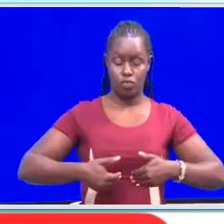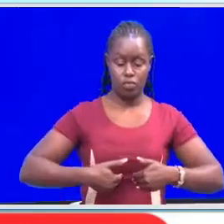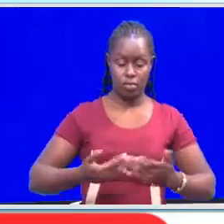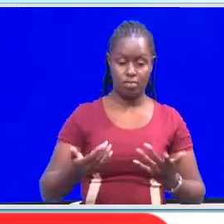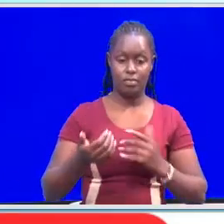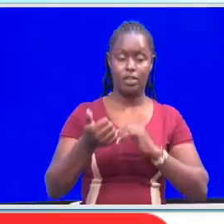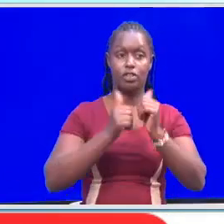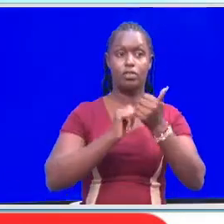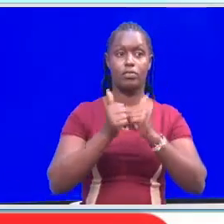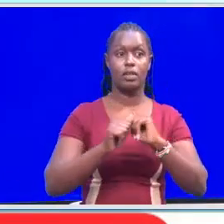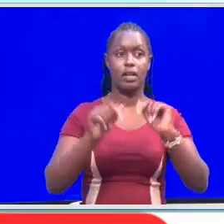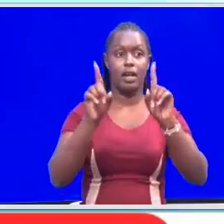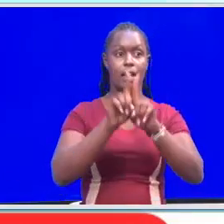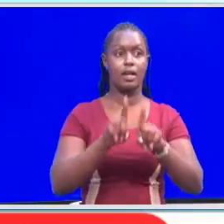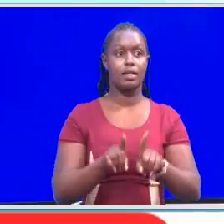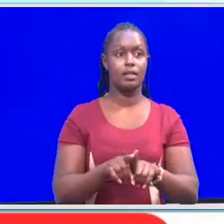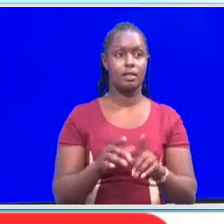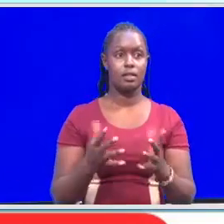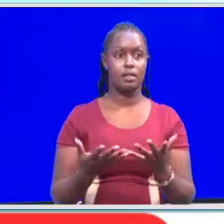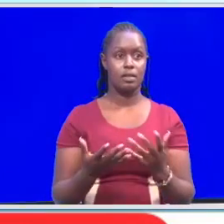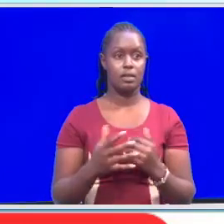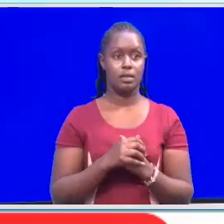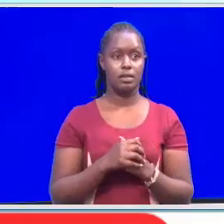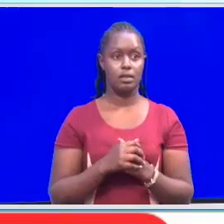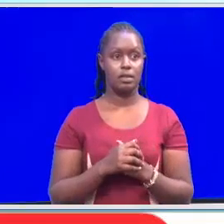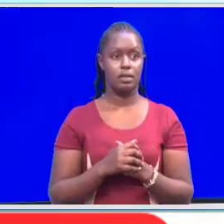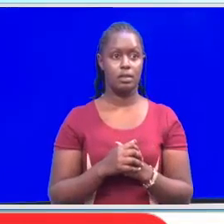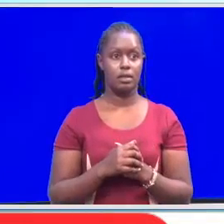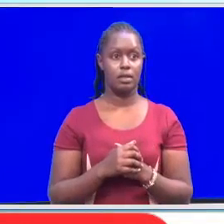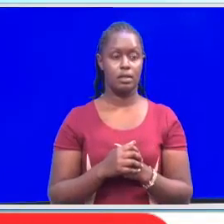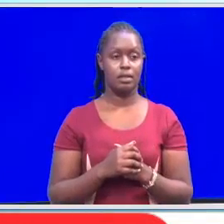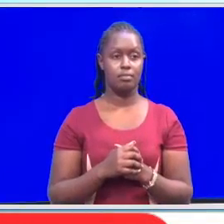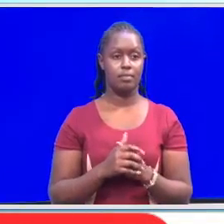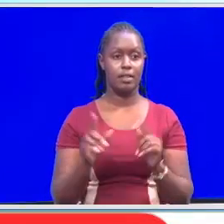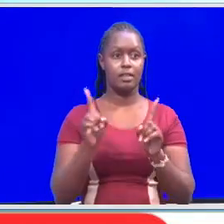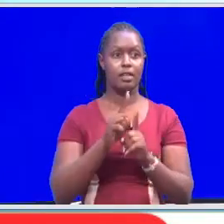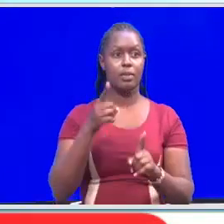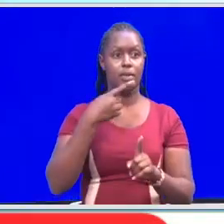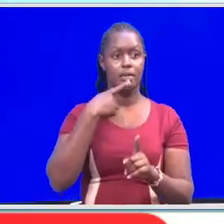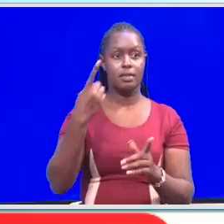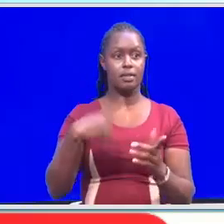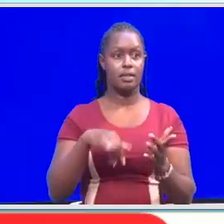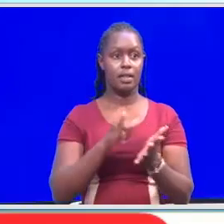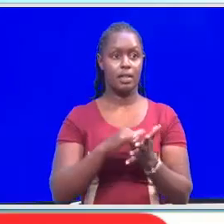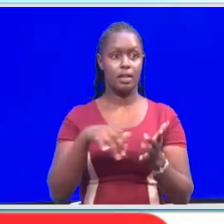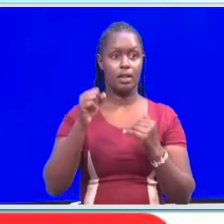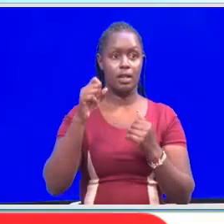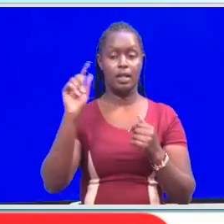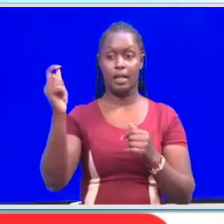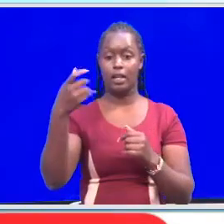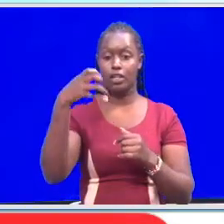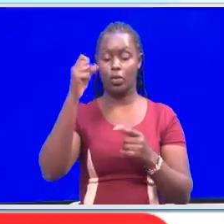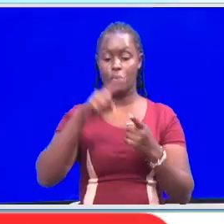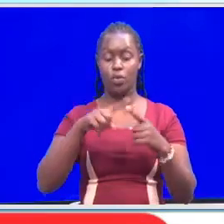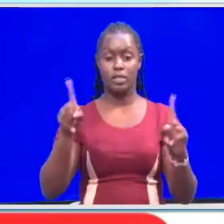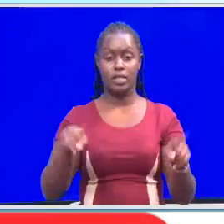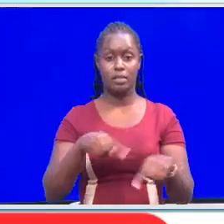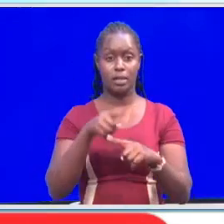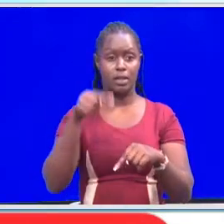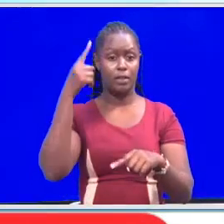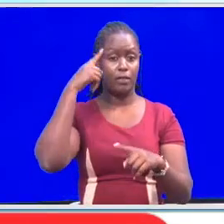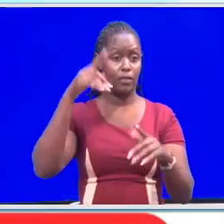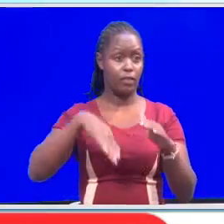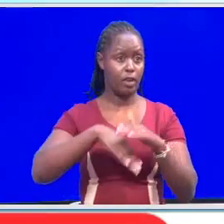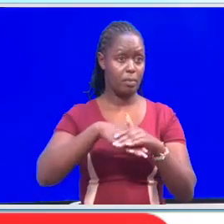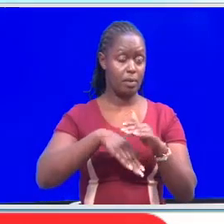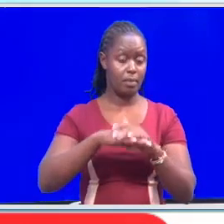absolute mess. And you said that in the video. I mean, as you do recall, Kenya was suspended from football. Mm-hmm. Kenya was on the verge